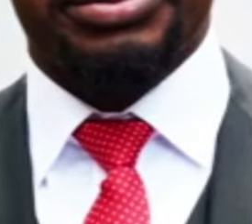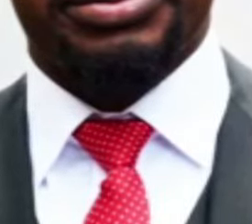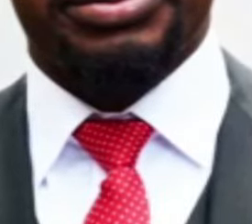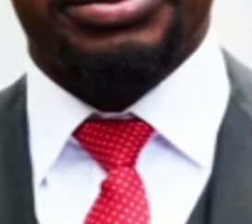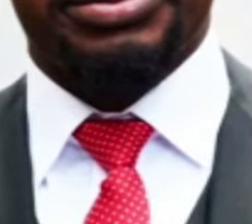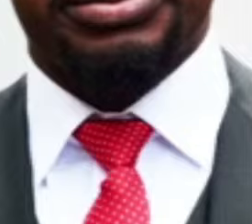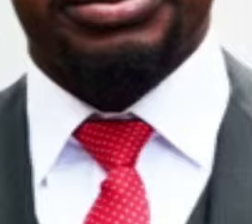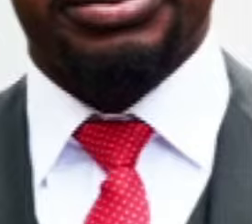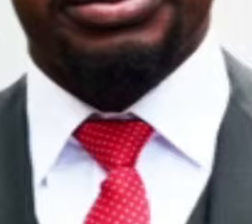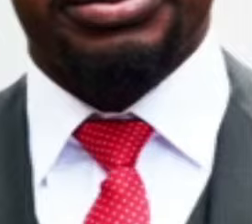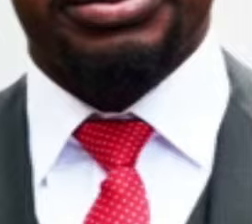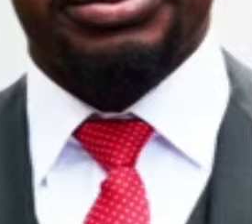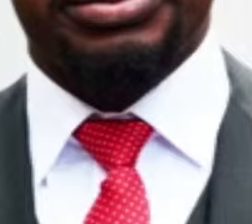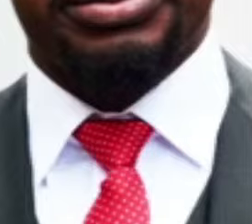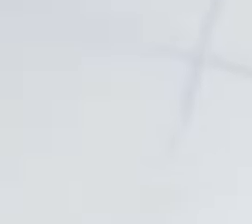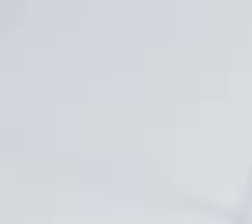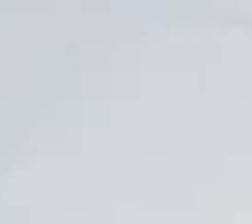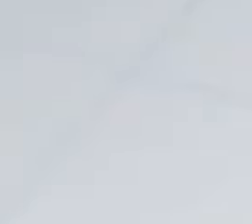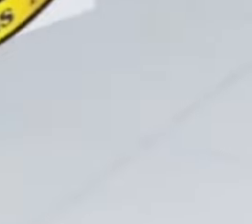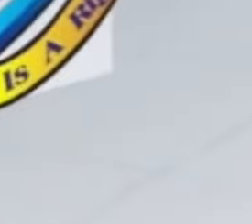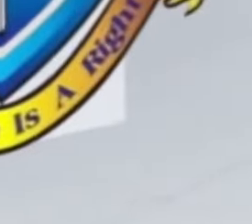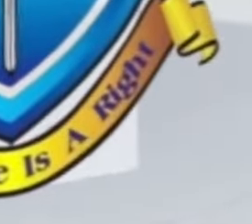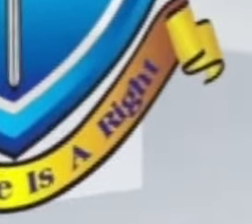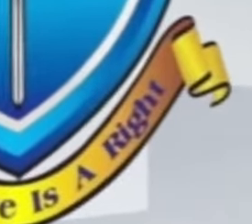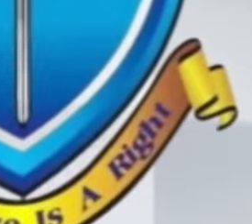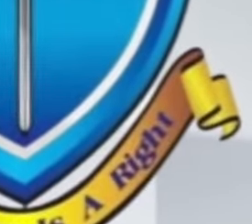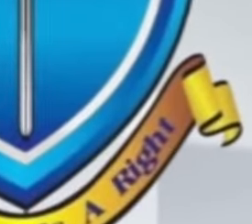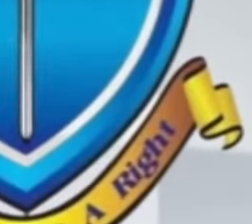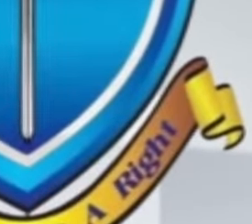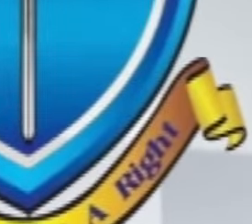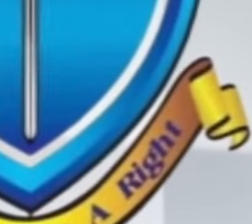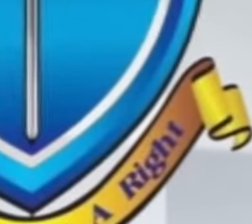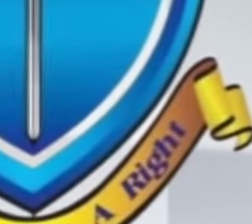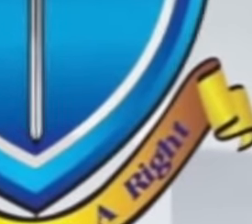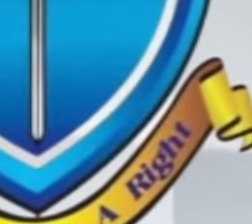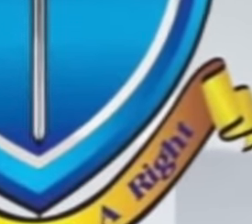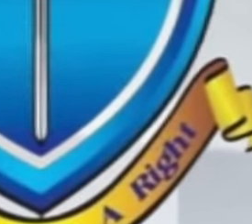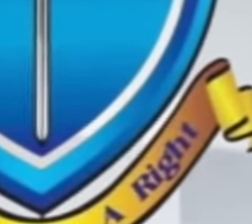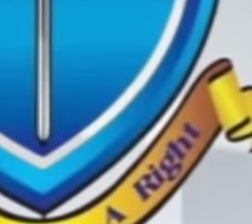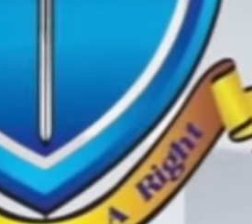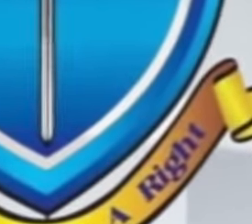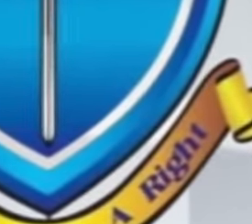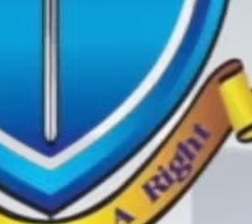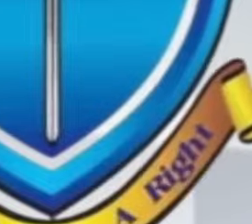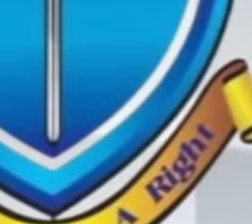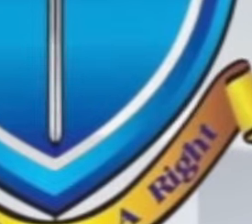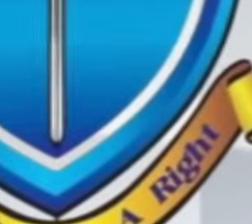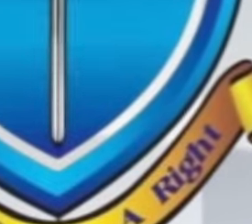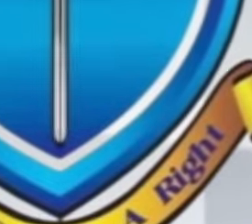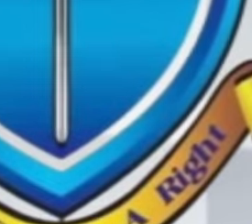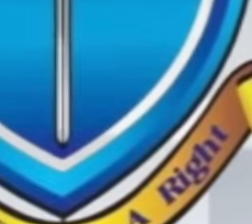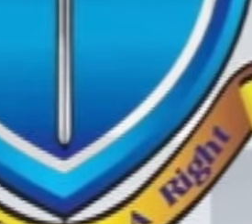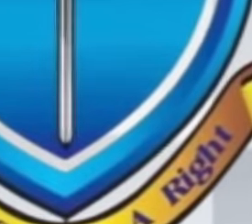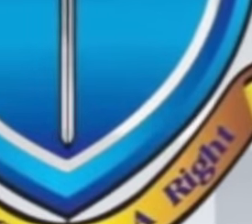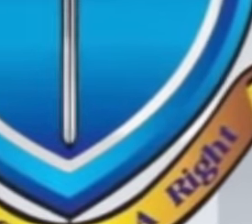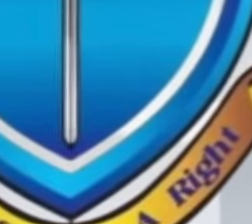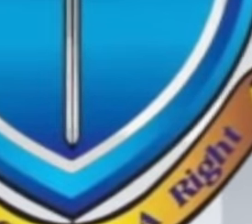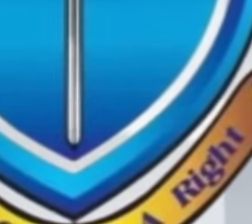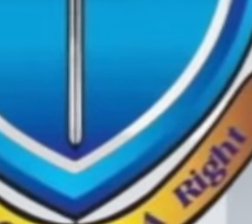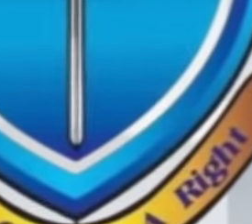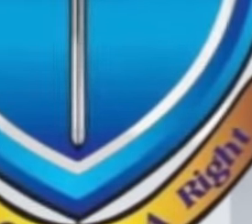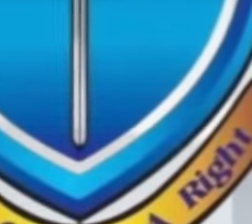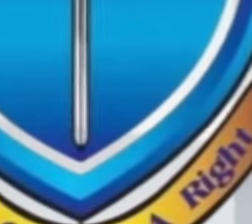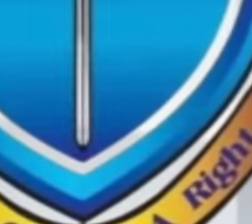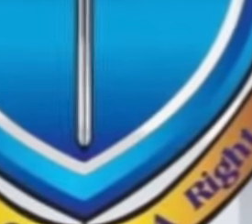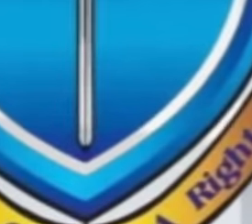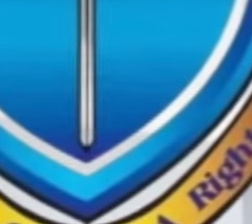strike. Among other demands are to be promoted, to get medical insurance, to provide jobs for medical interns, to be paid for the cost of